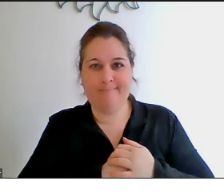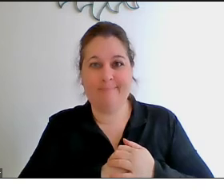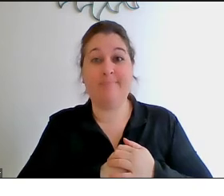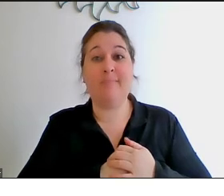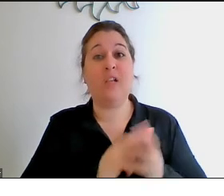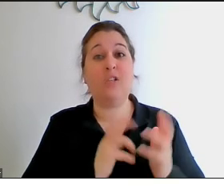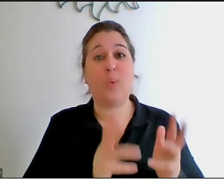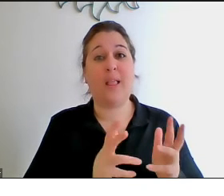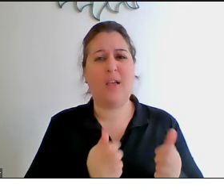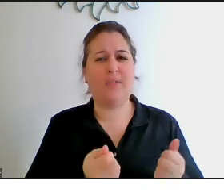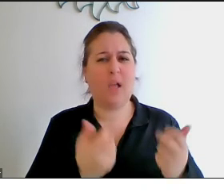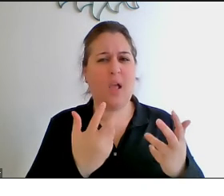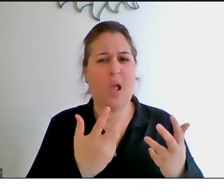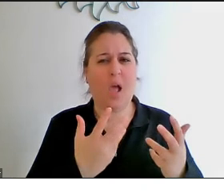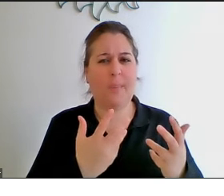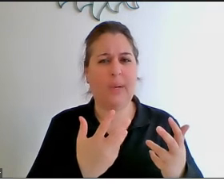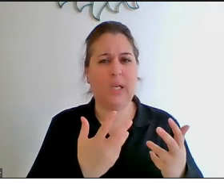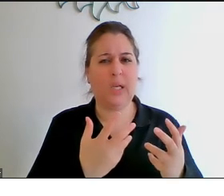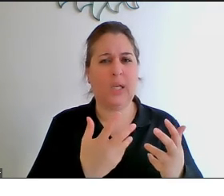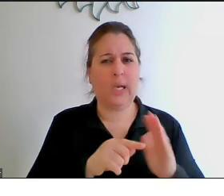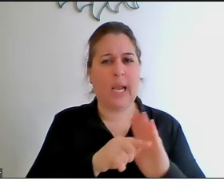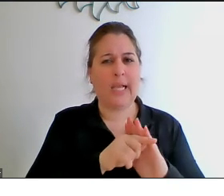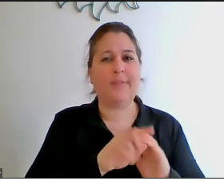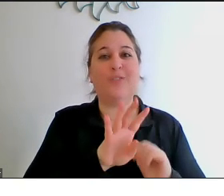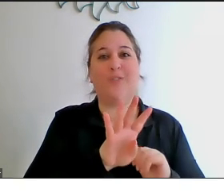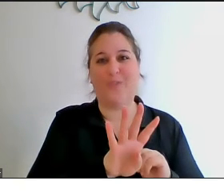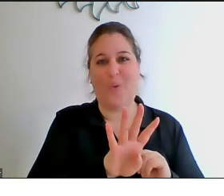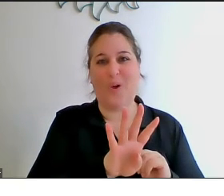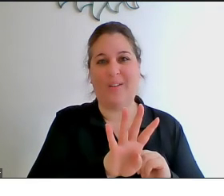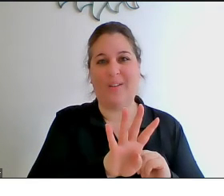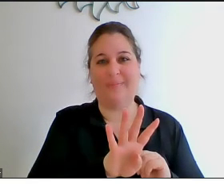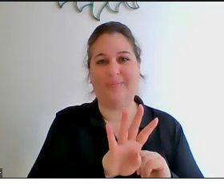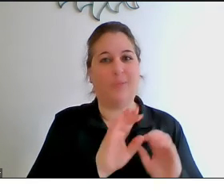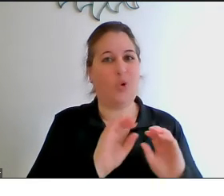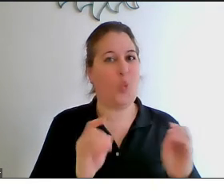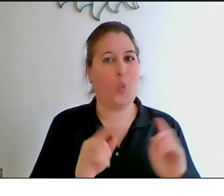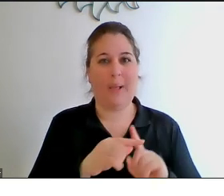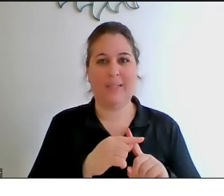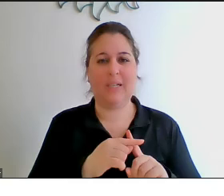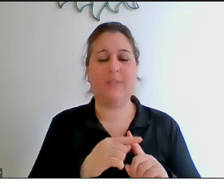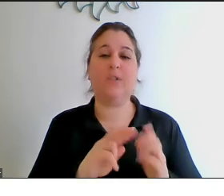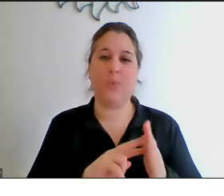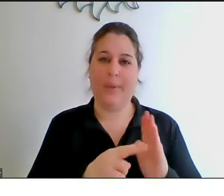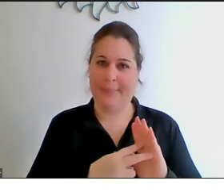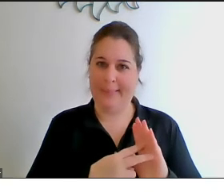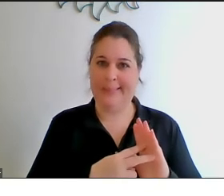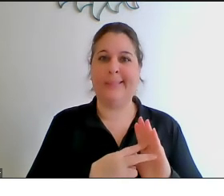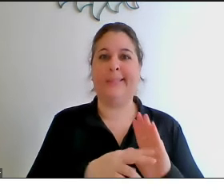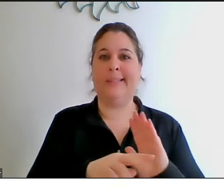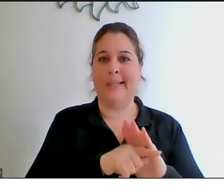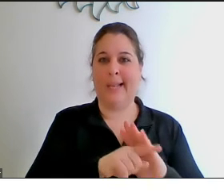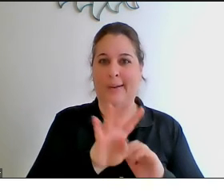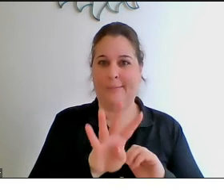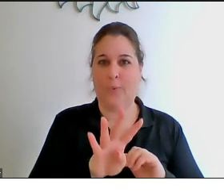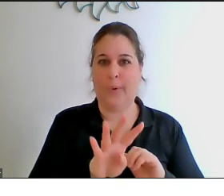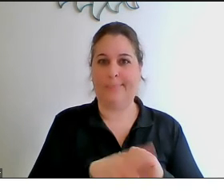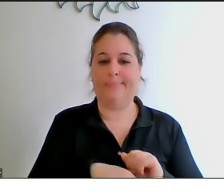So what am I left with? I'm left with 4 negatives. So -8 plus 4